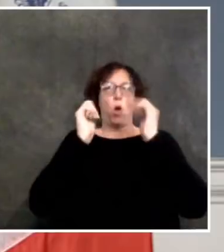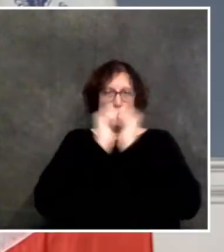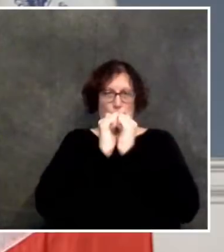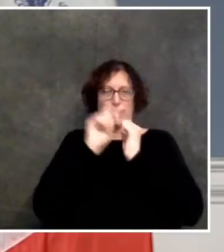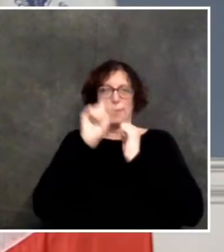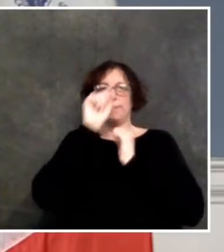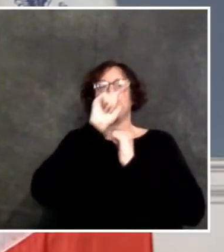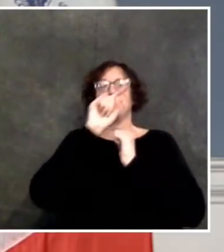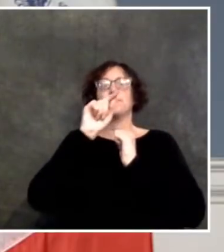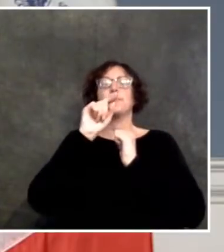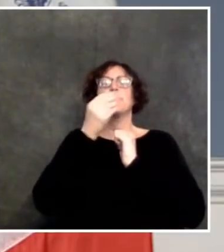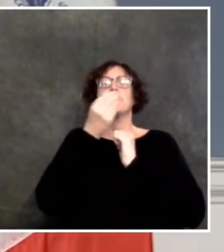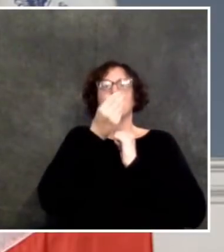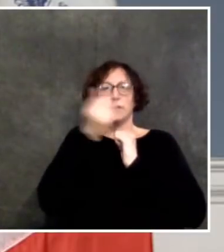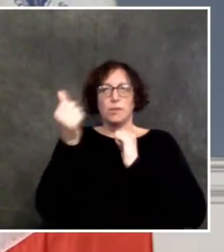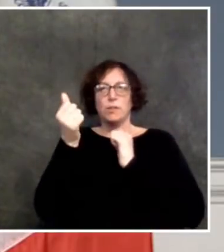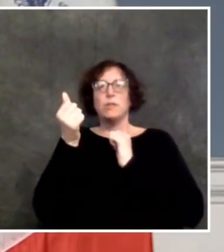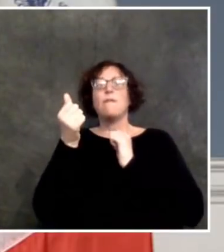and with,